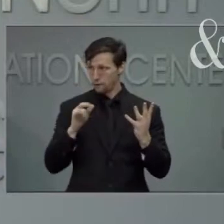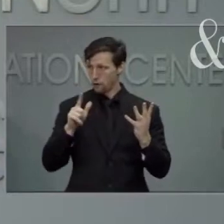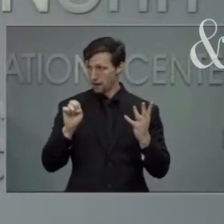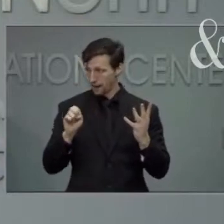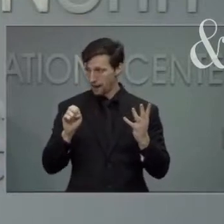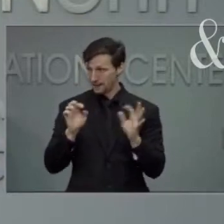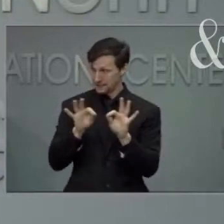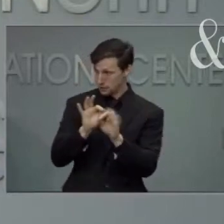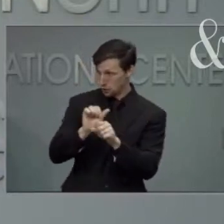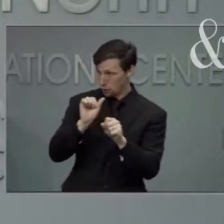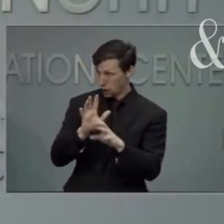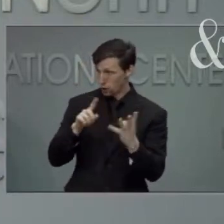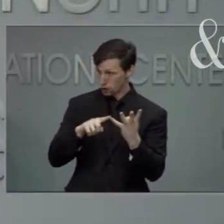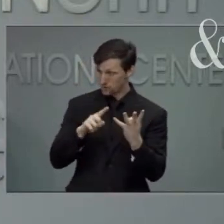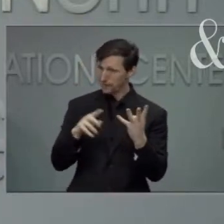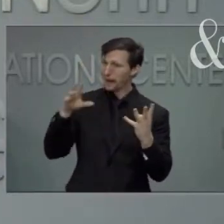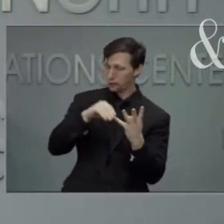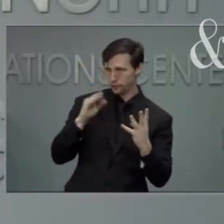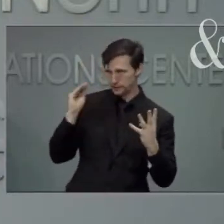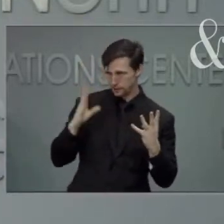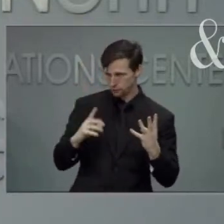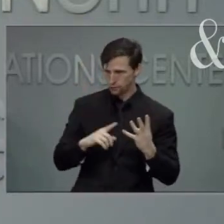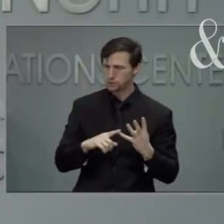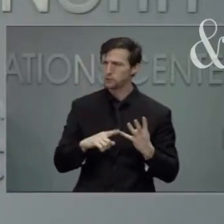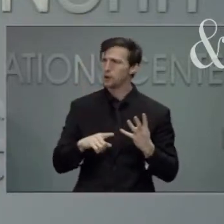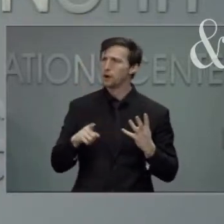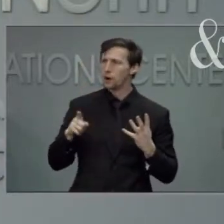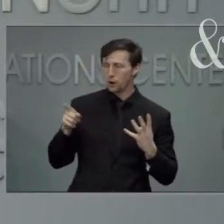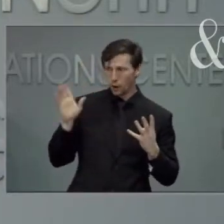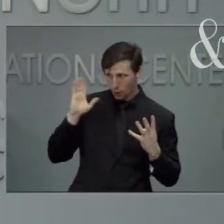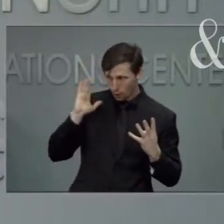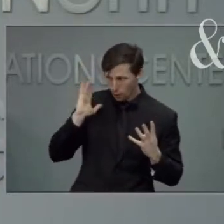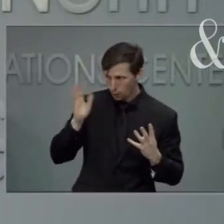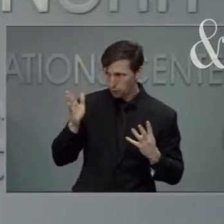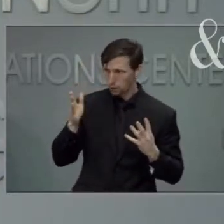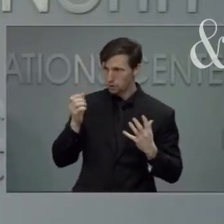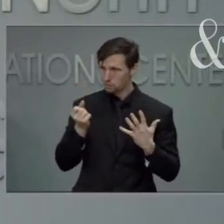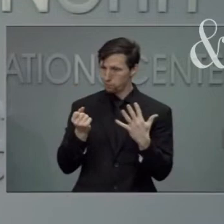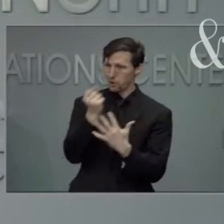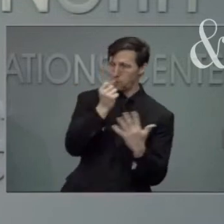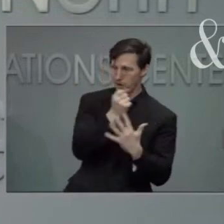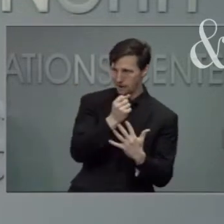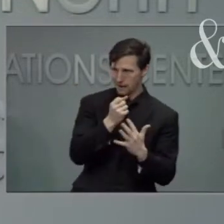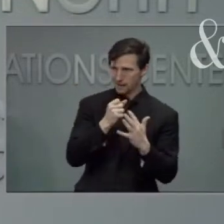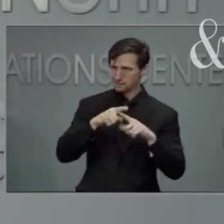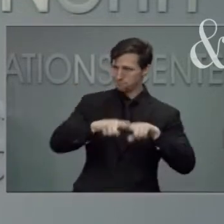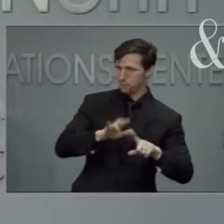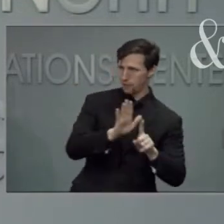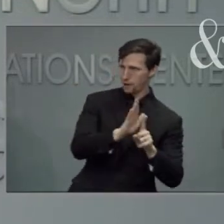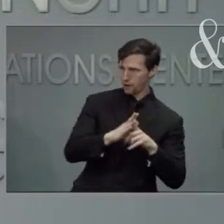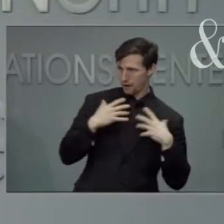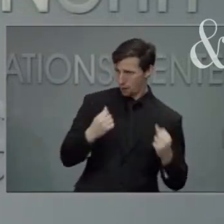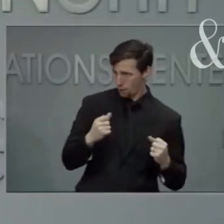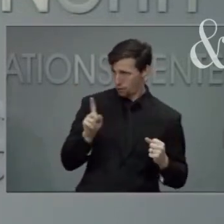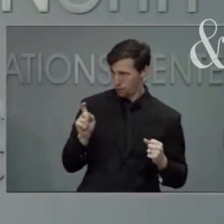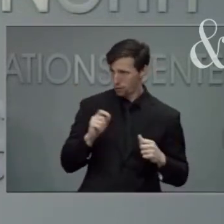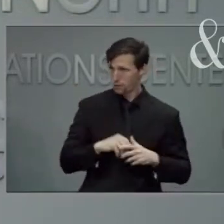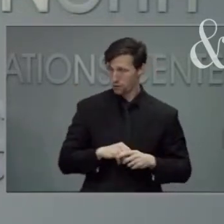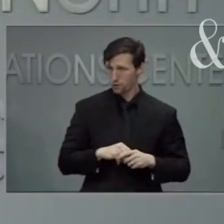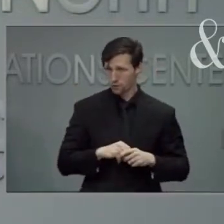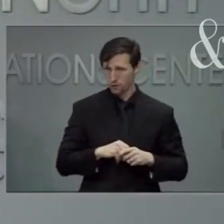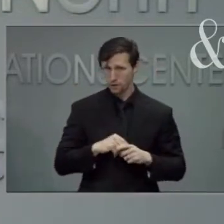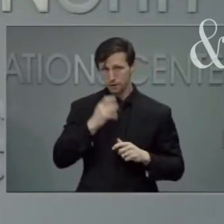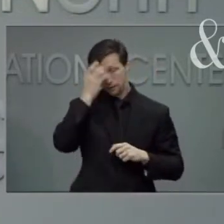anything be done to prioritize those with 2 or more high-risk health conditions? We know that